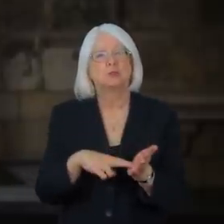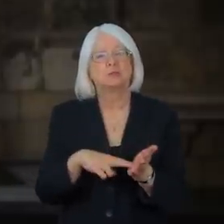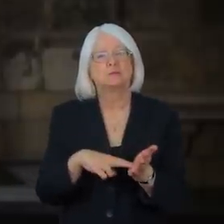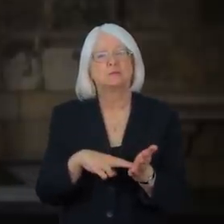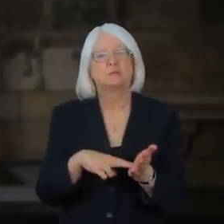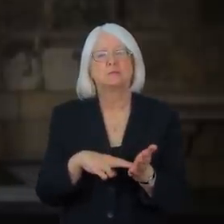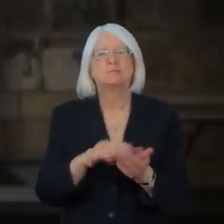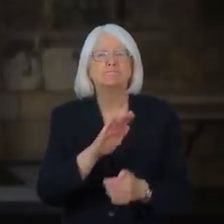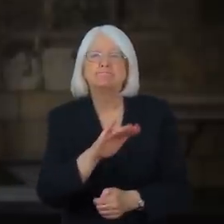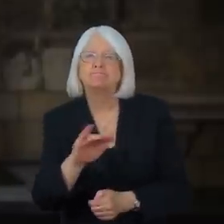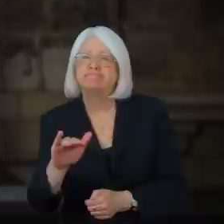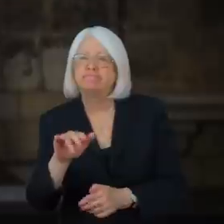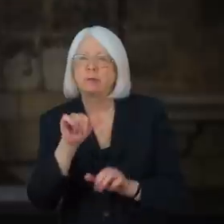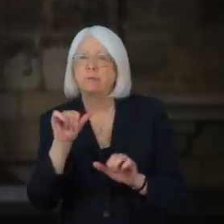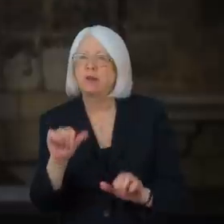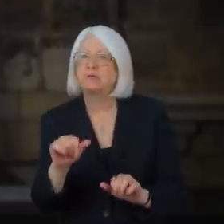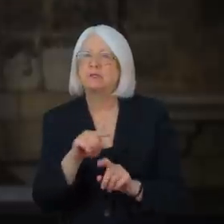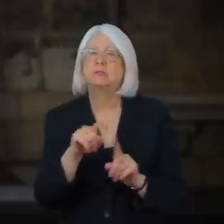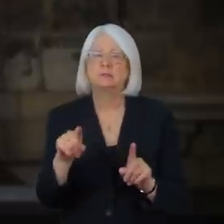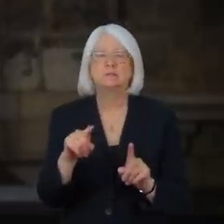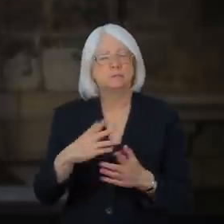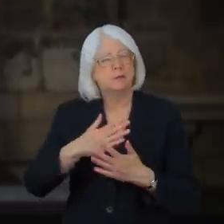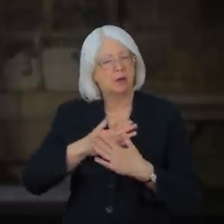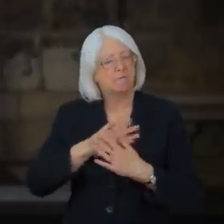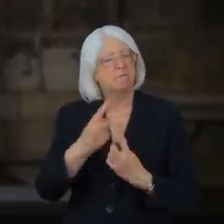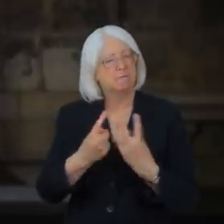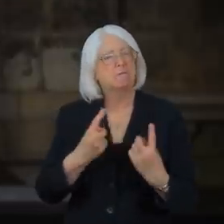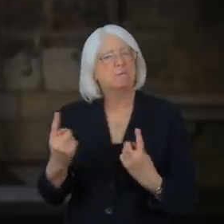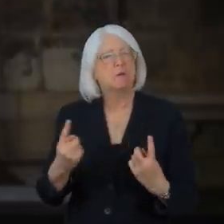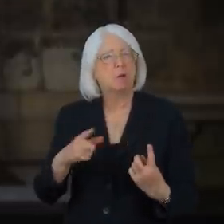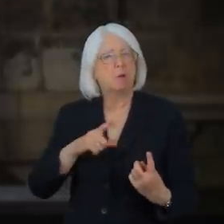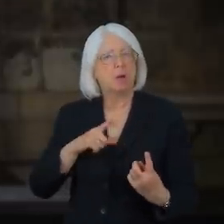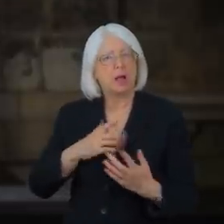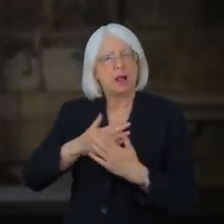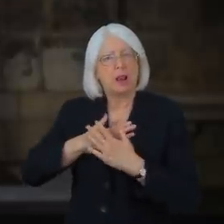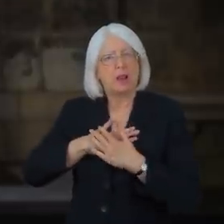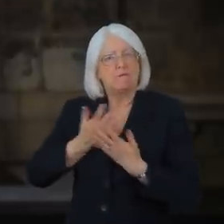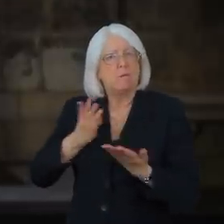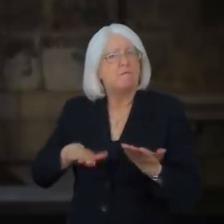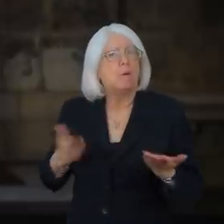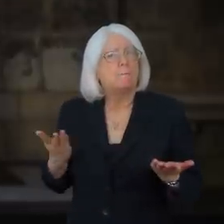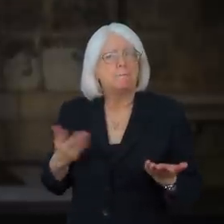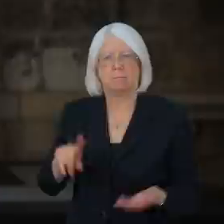Beloved, let us love one another, because love is from God.